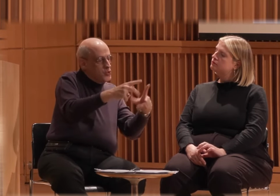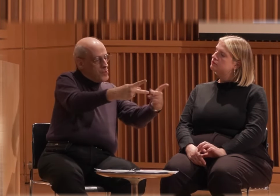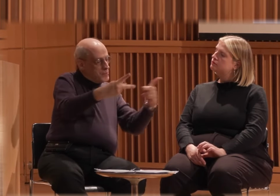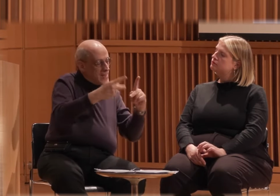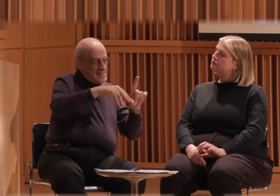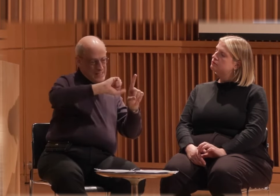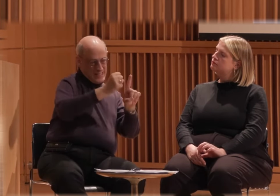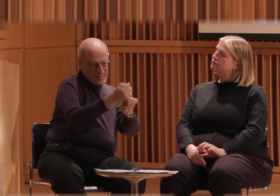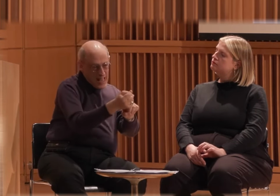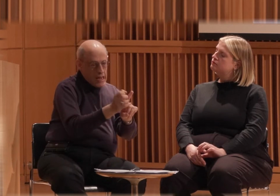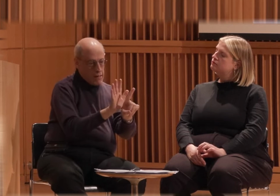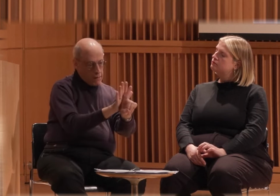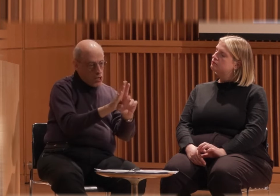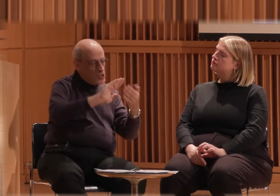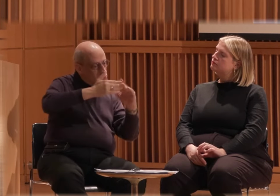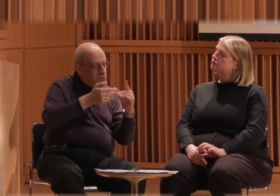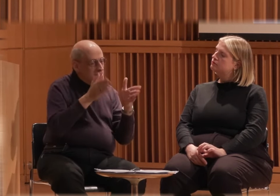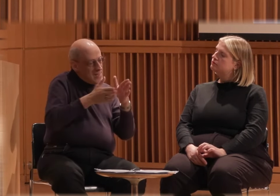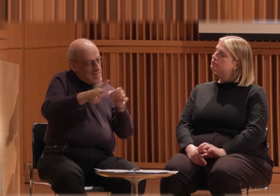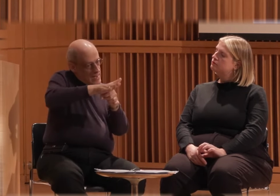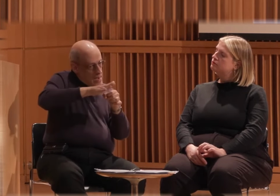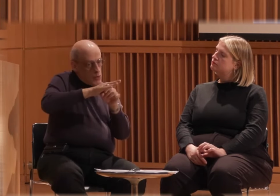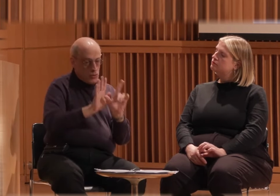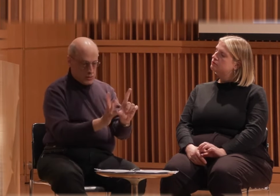place and setting in communities and neighborhoods. So